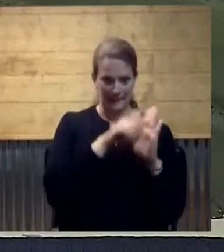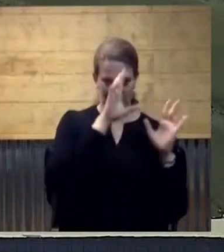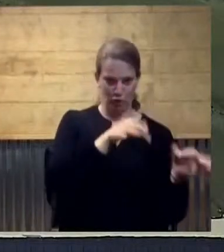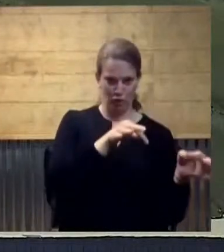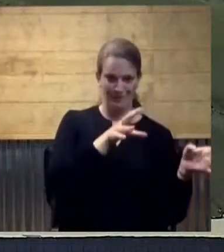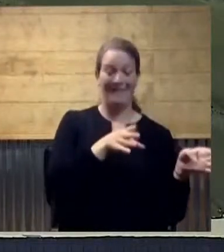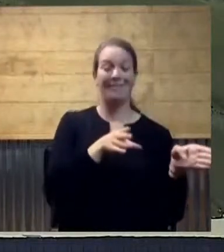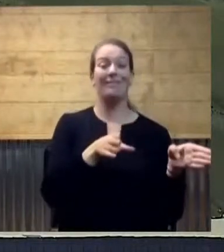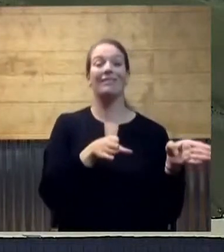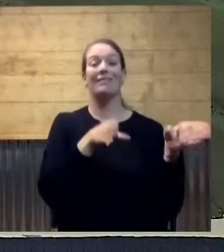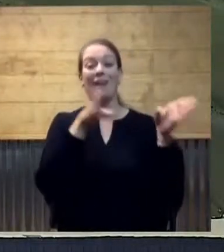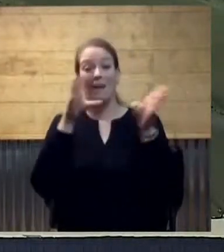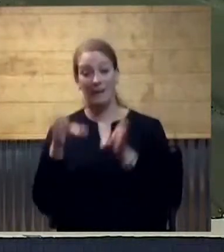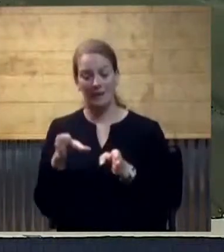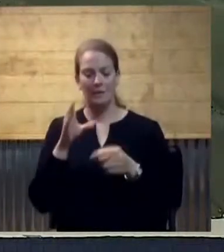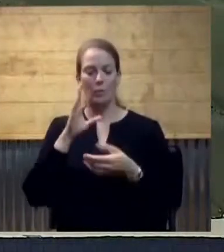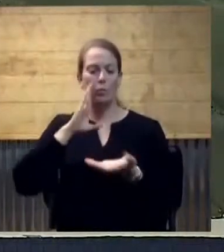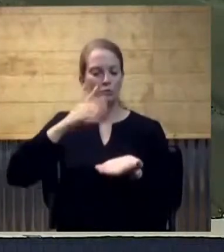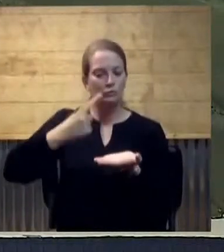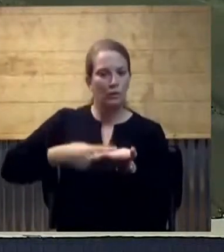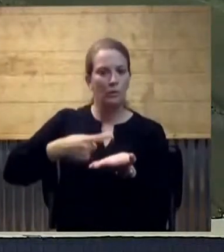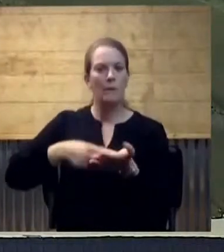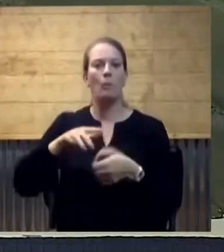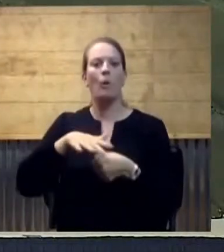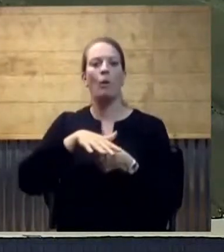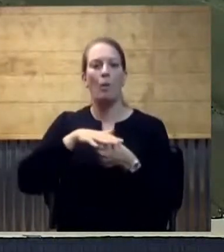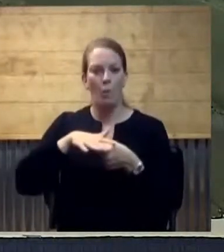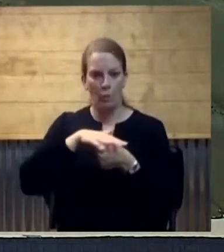the advisability of the local plan